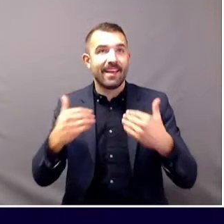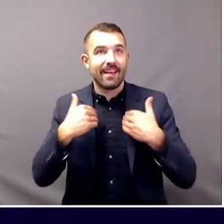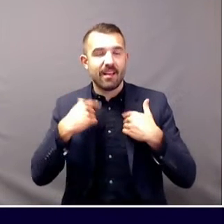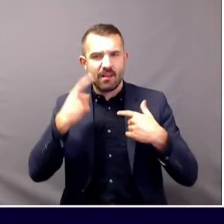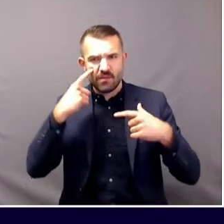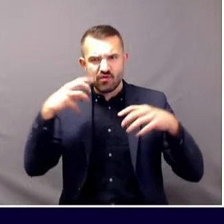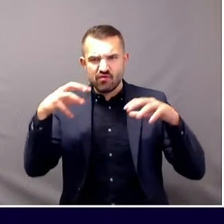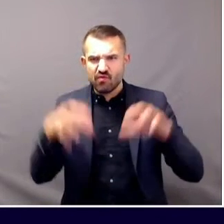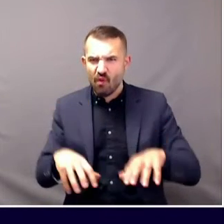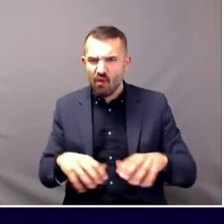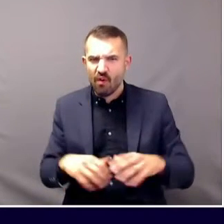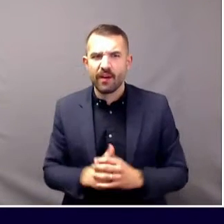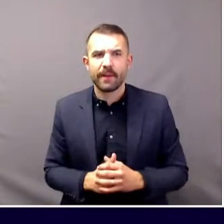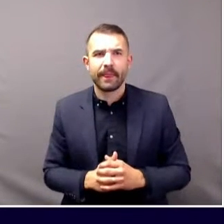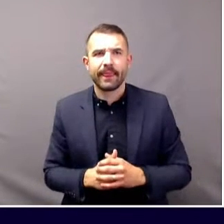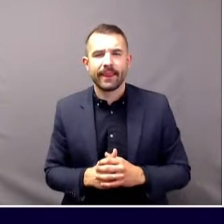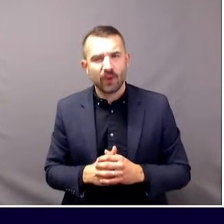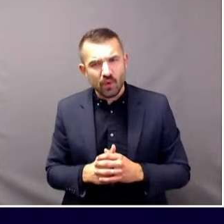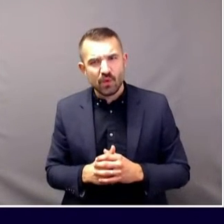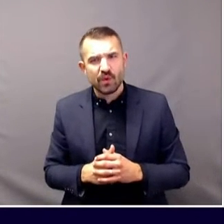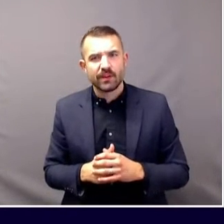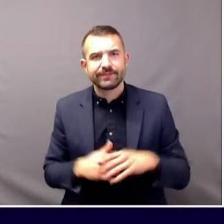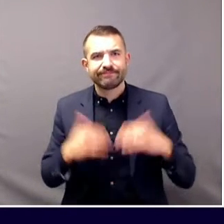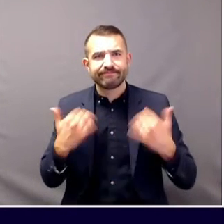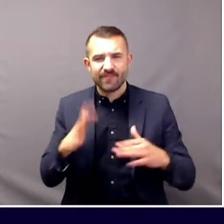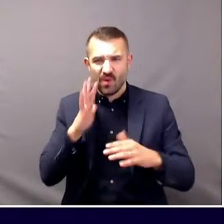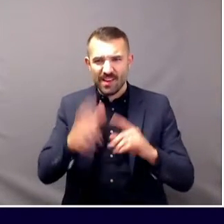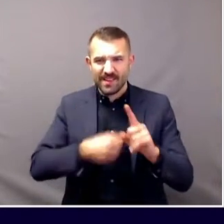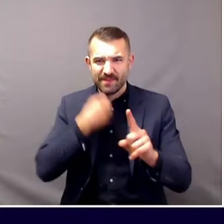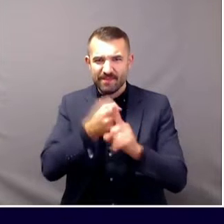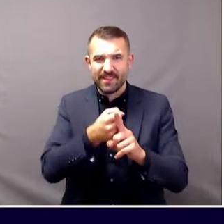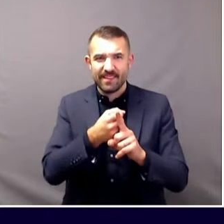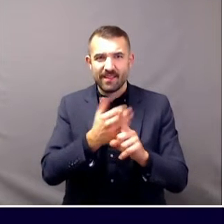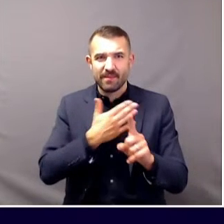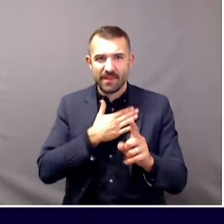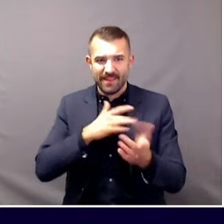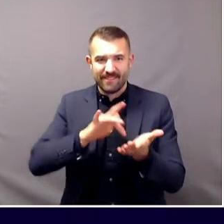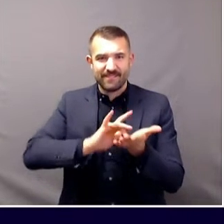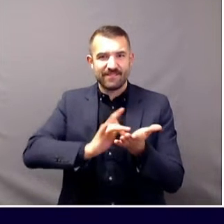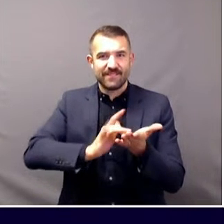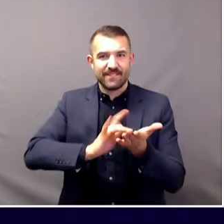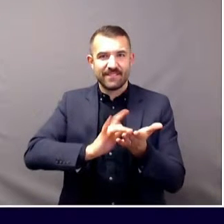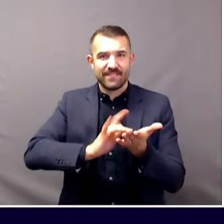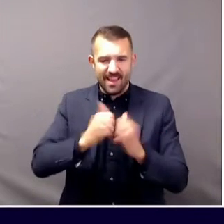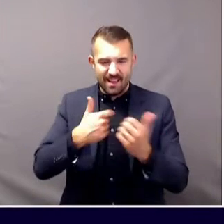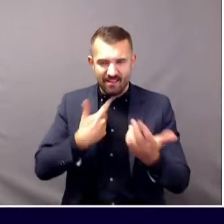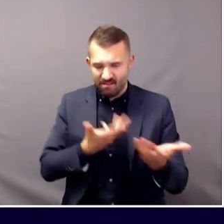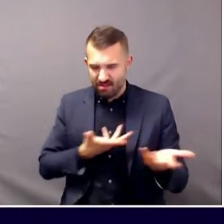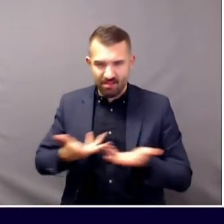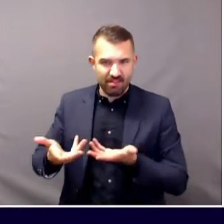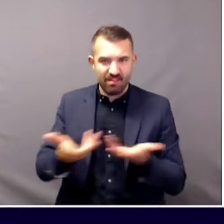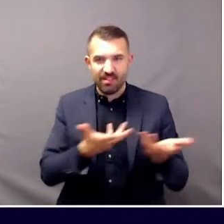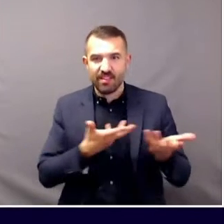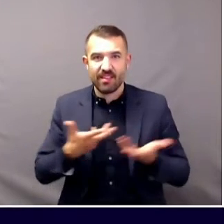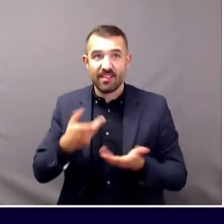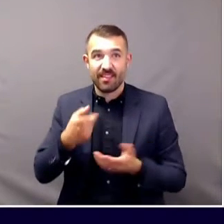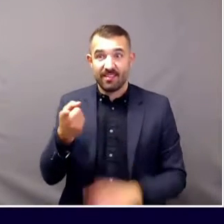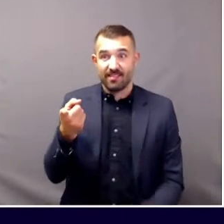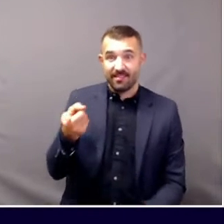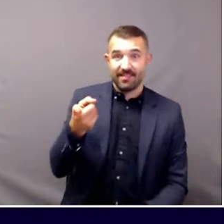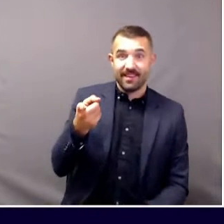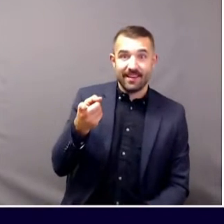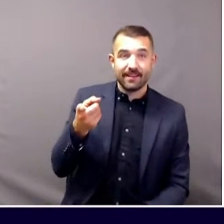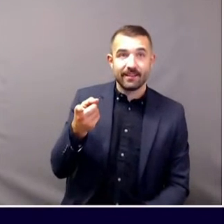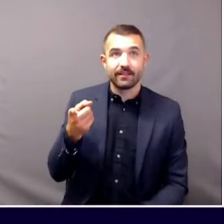more importantly, the medical effects, the feeling that it had on them, he said, or this person rather, neither he nor she, this